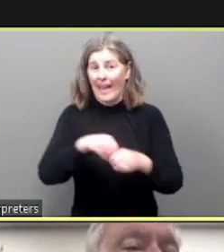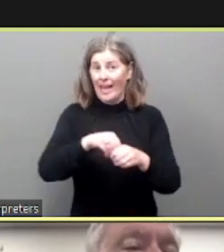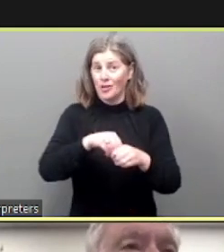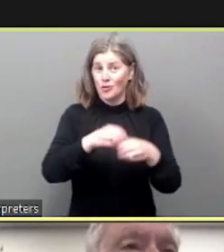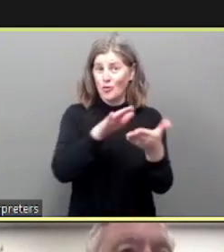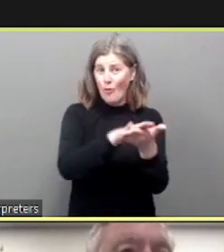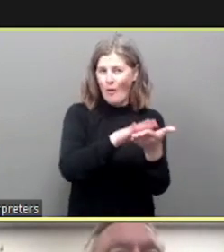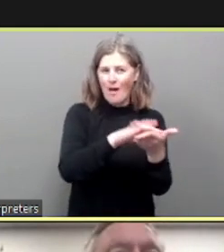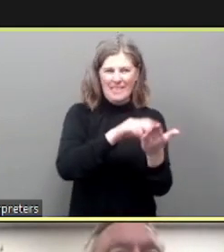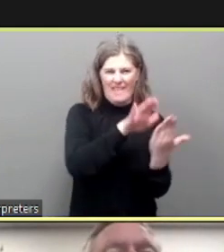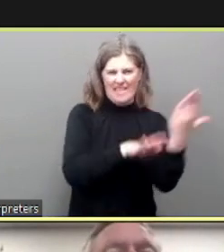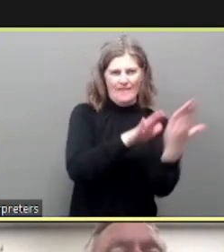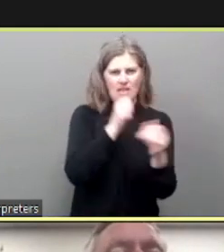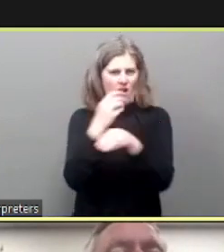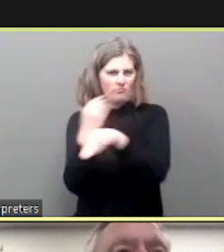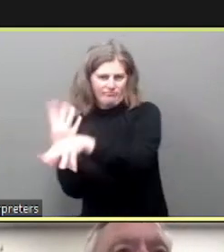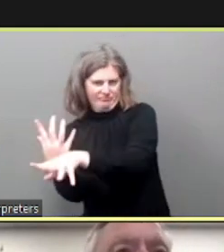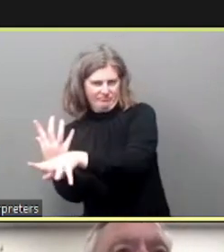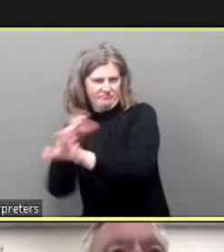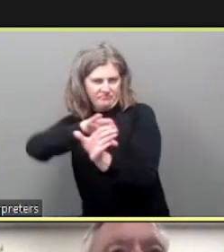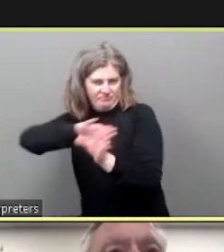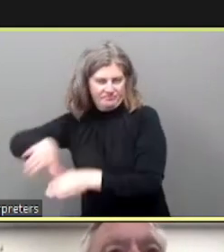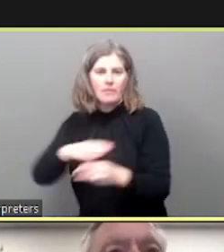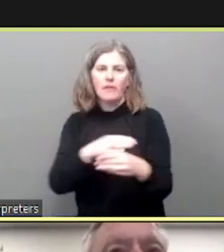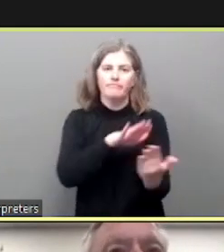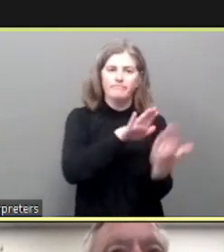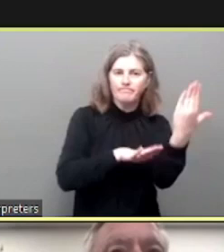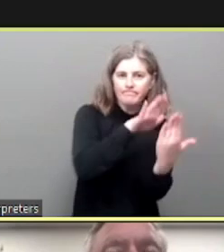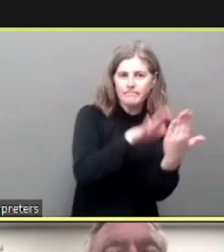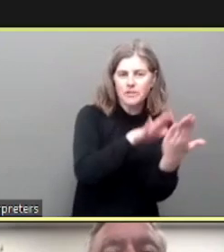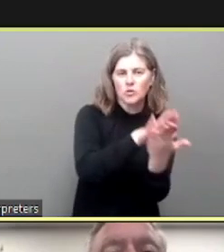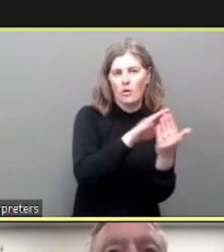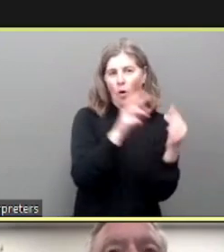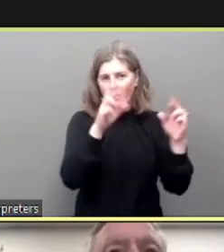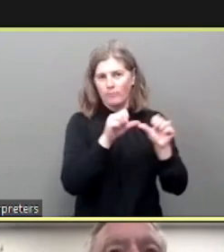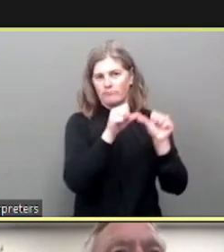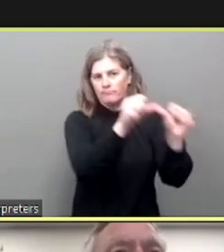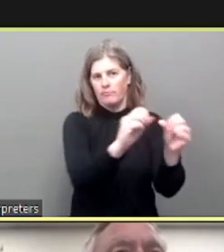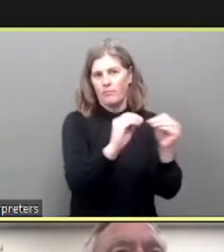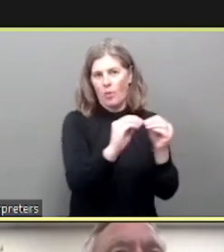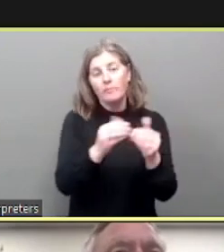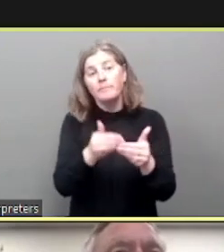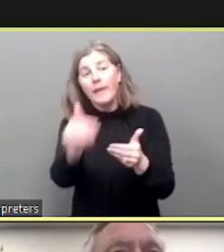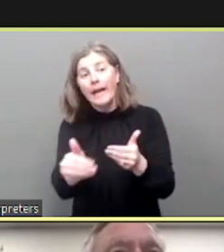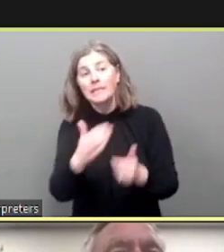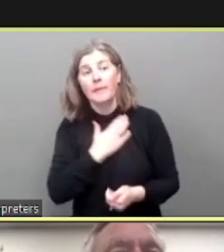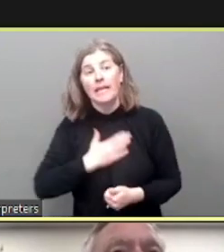in-person school, even though remote learning, of course, will continue. Next slide, please.